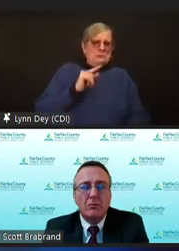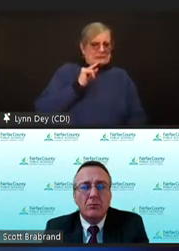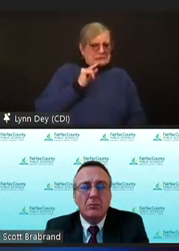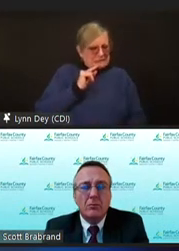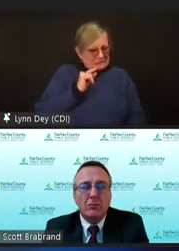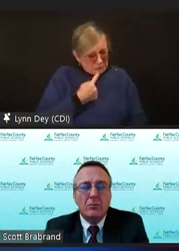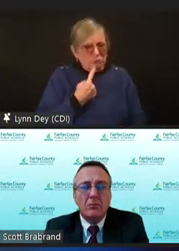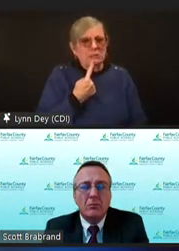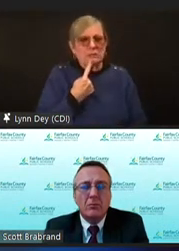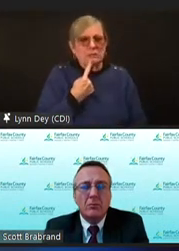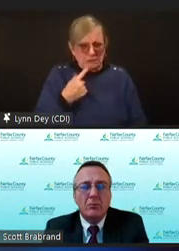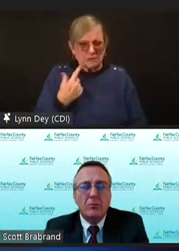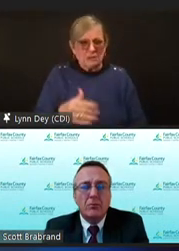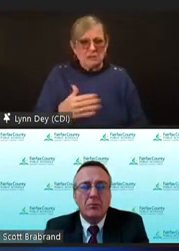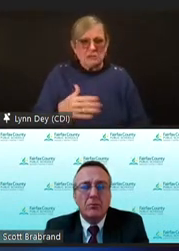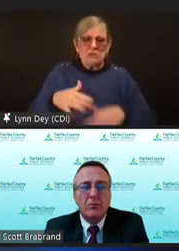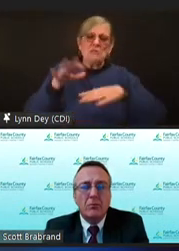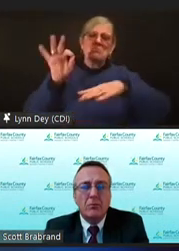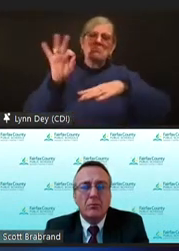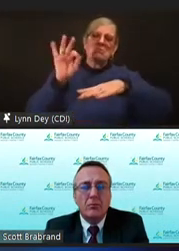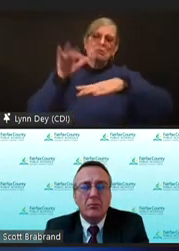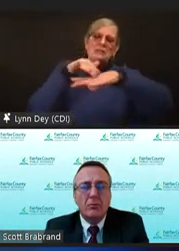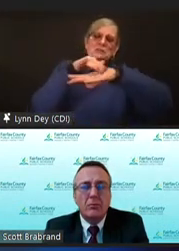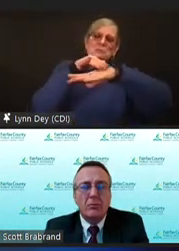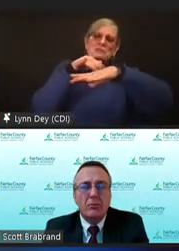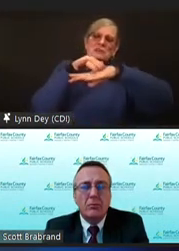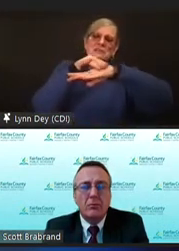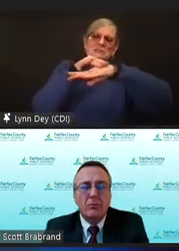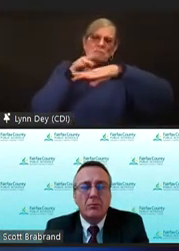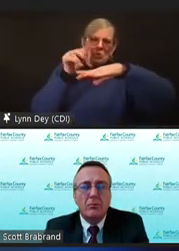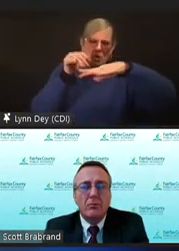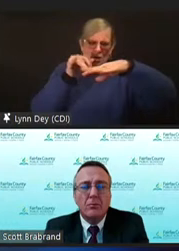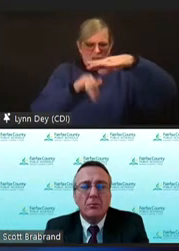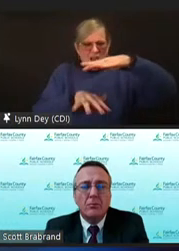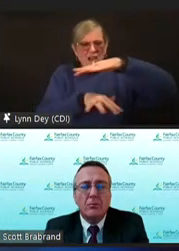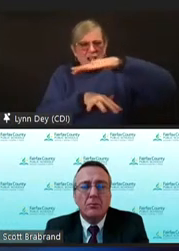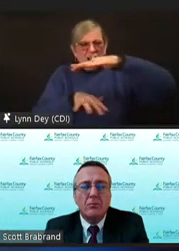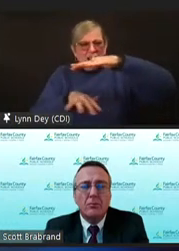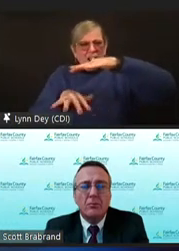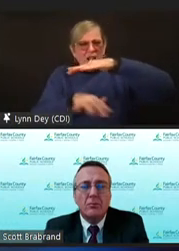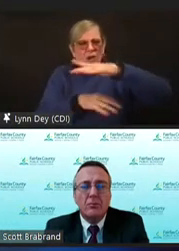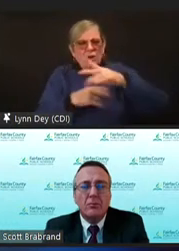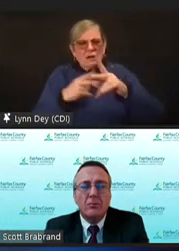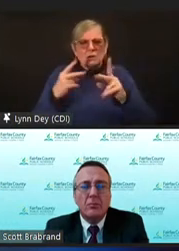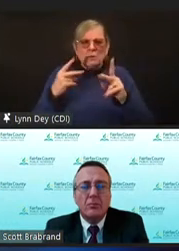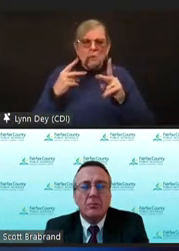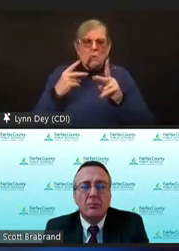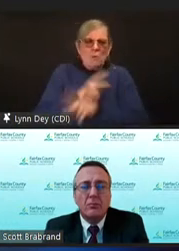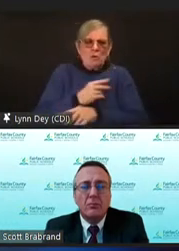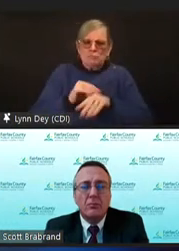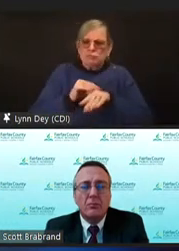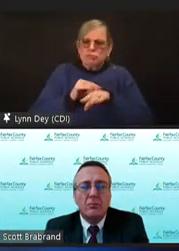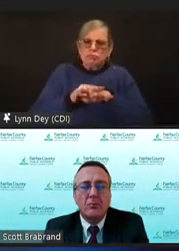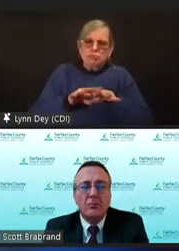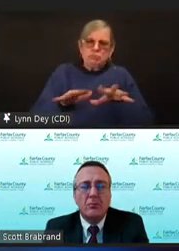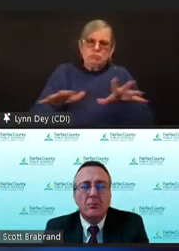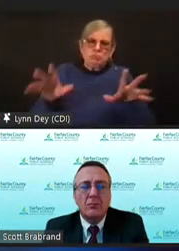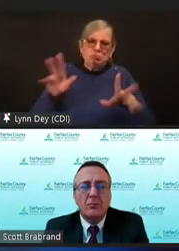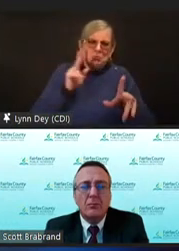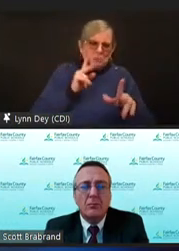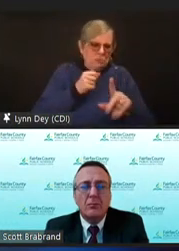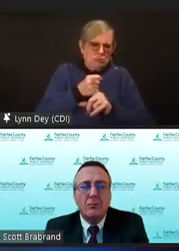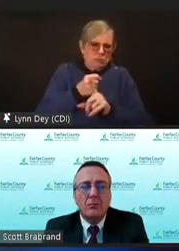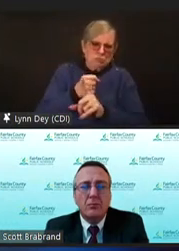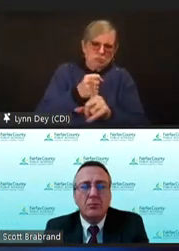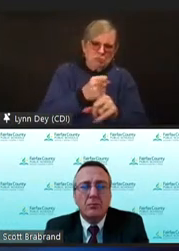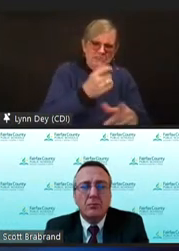water right now. We're still in the early stages of understanding this. It is imperative that people conceptualize that